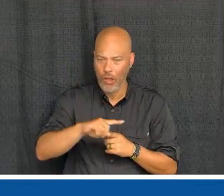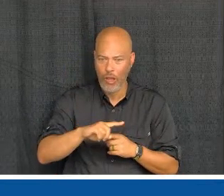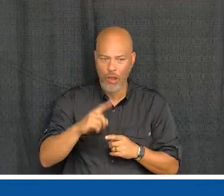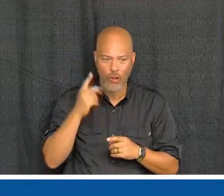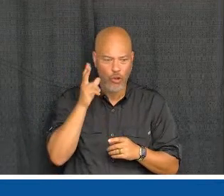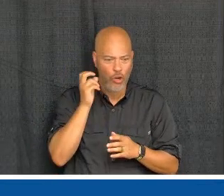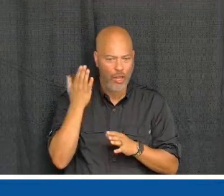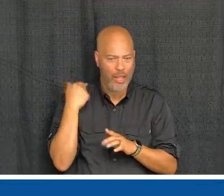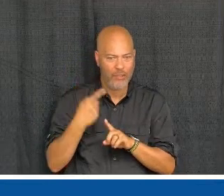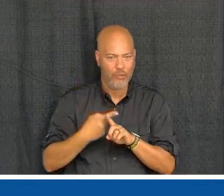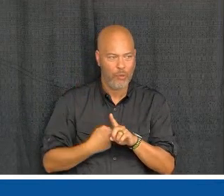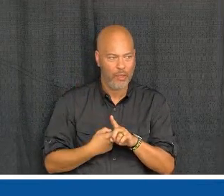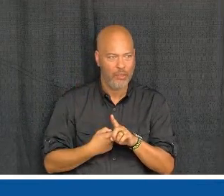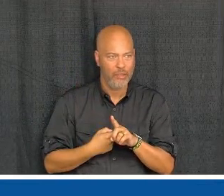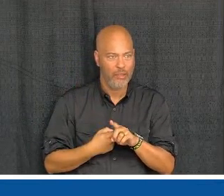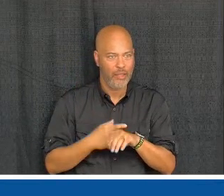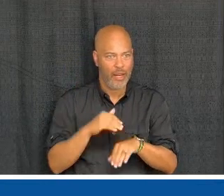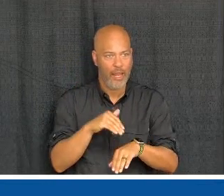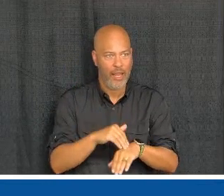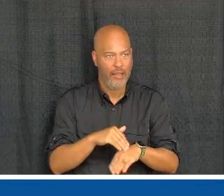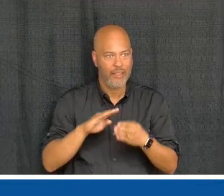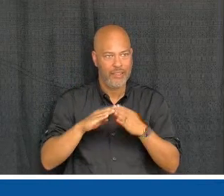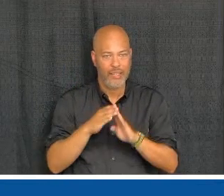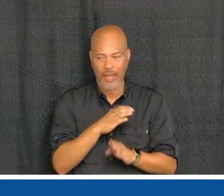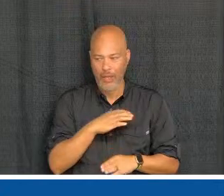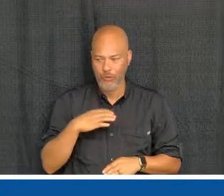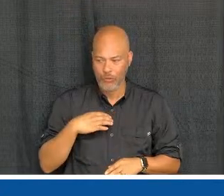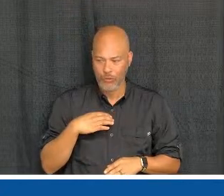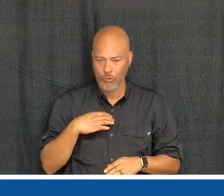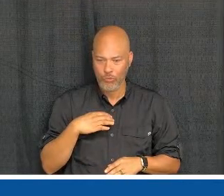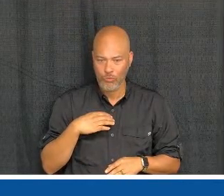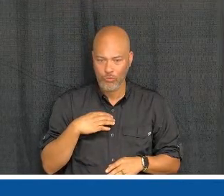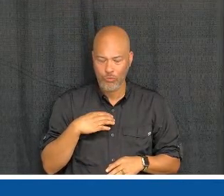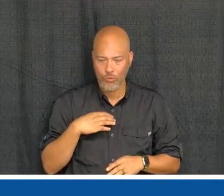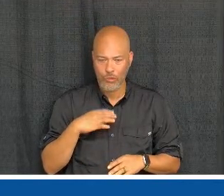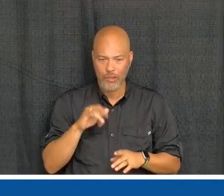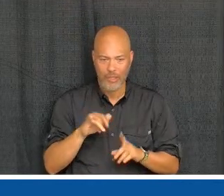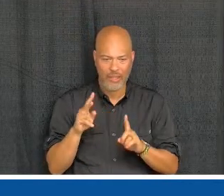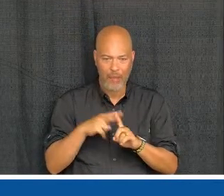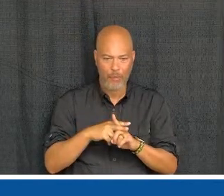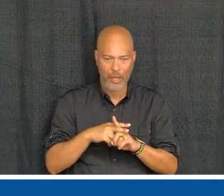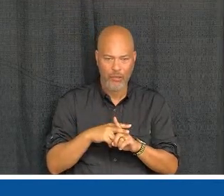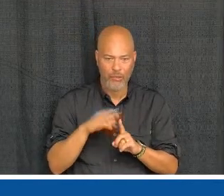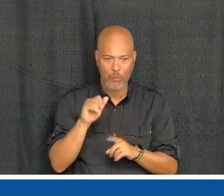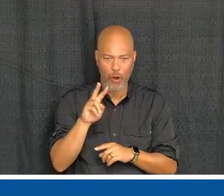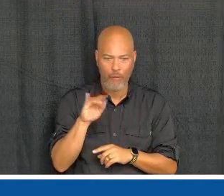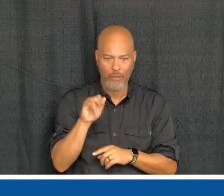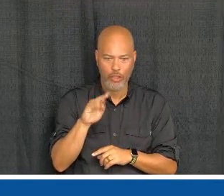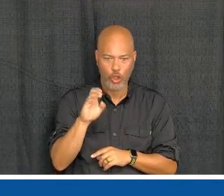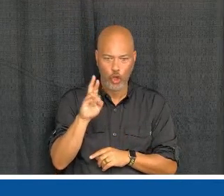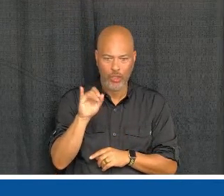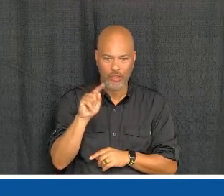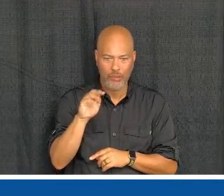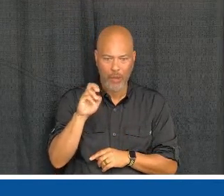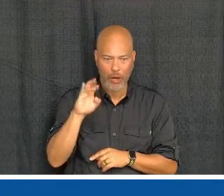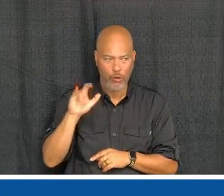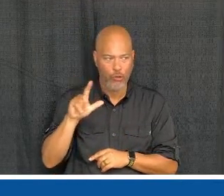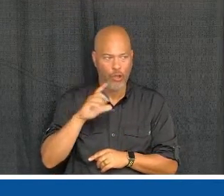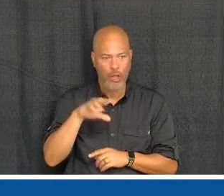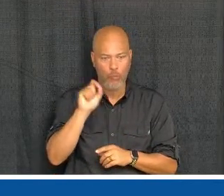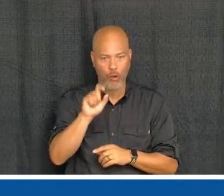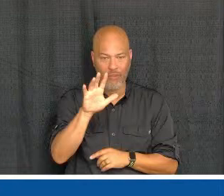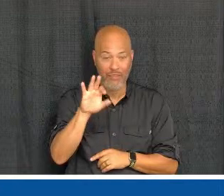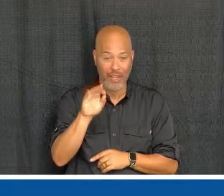last month at the City Council. This is the application of Marvin Curtis Merrill. It's